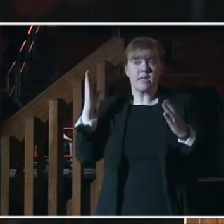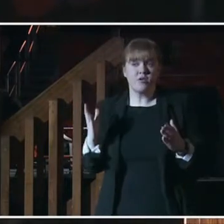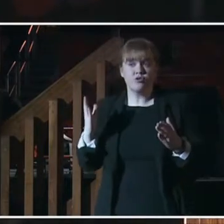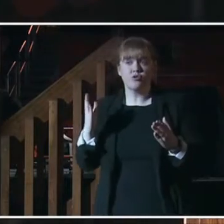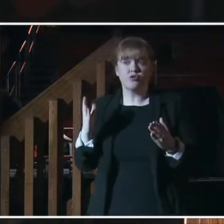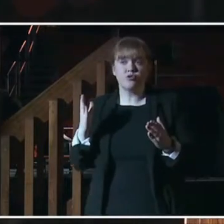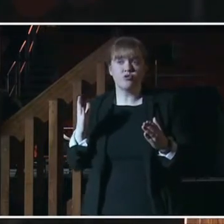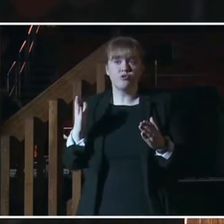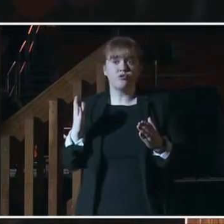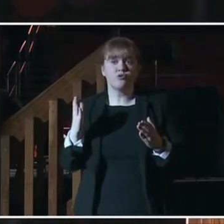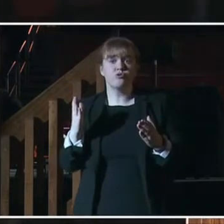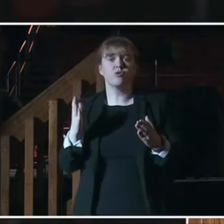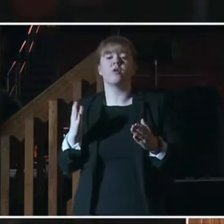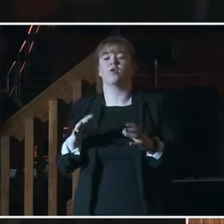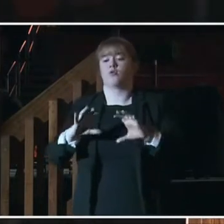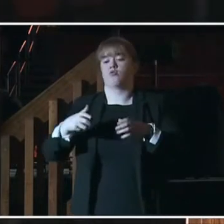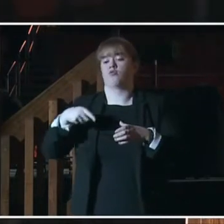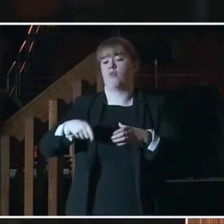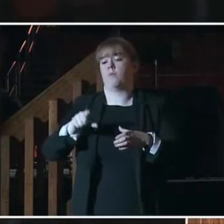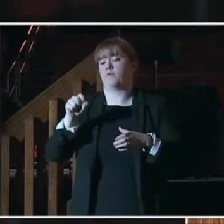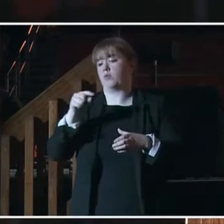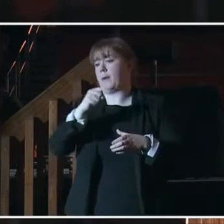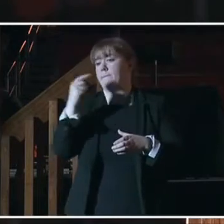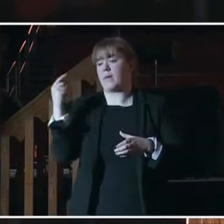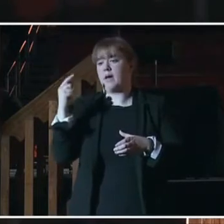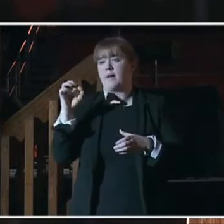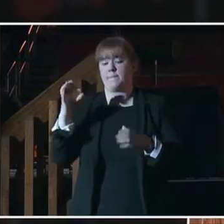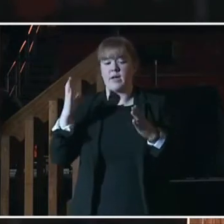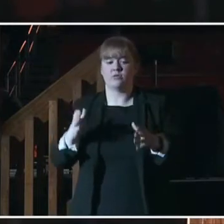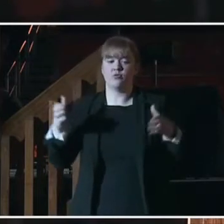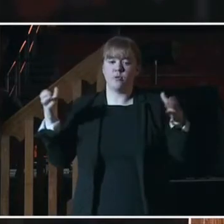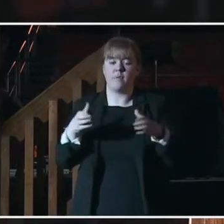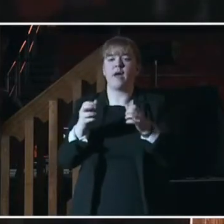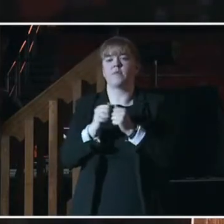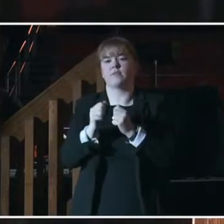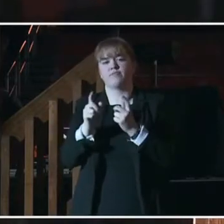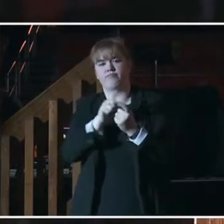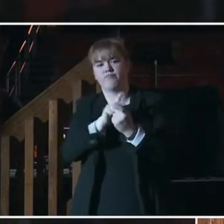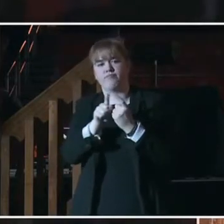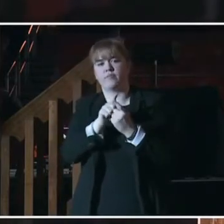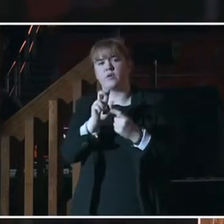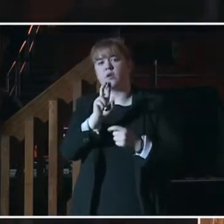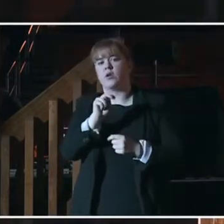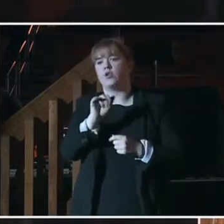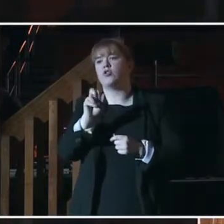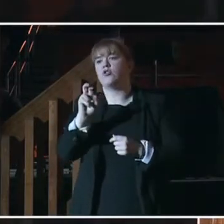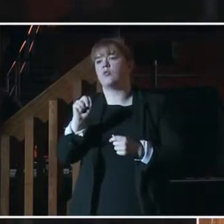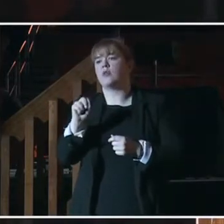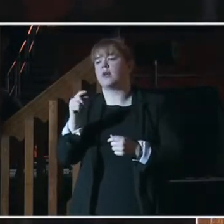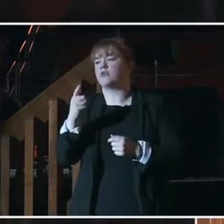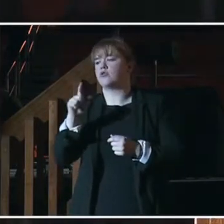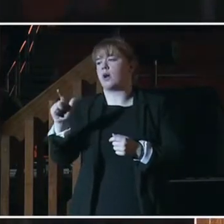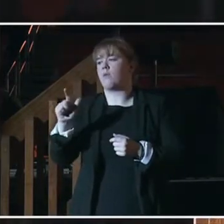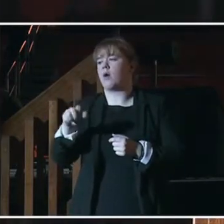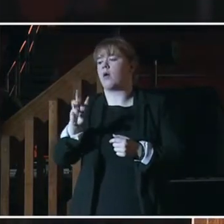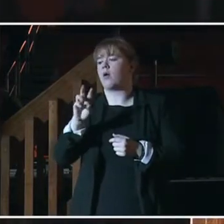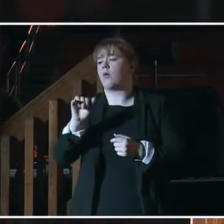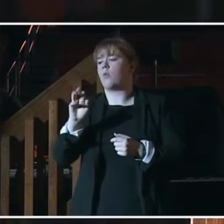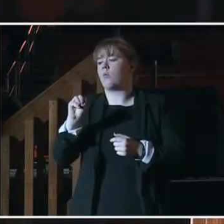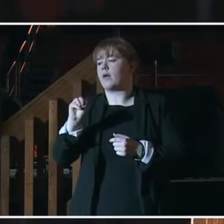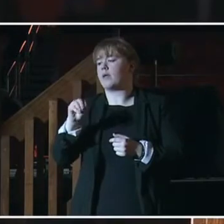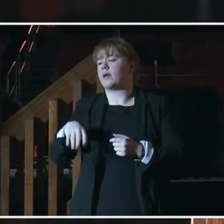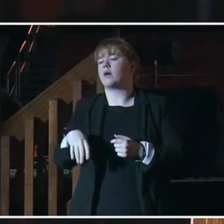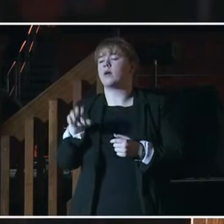a spokesman for a group of 20 Black ministers who met with Union General William Sherman and the Secretary of War